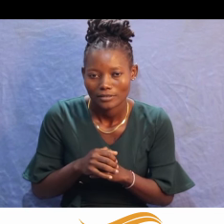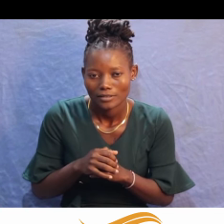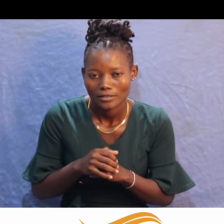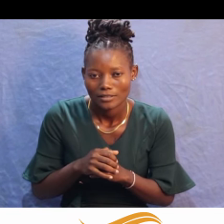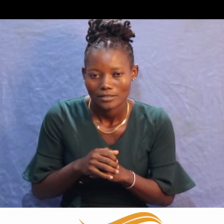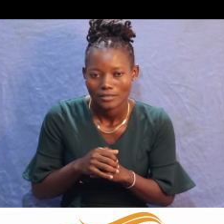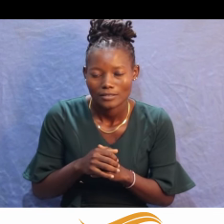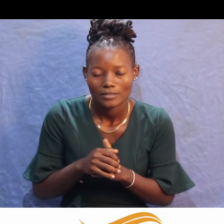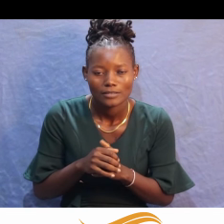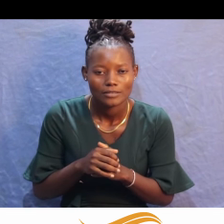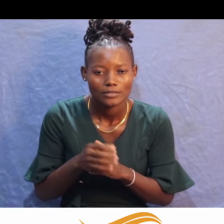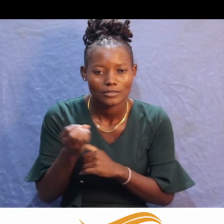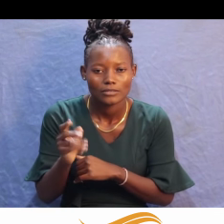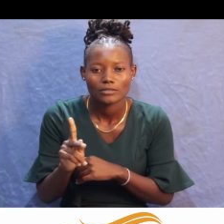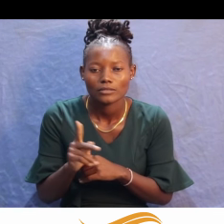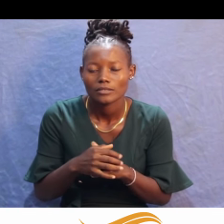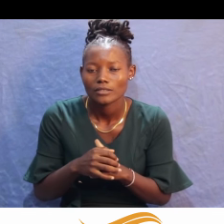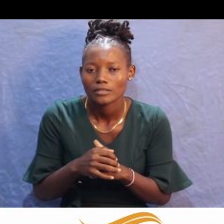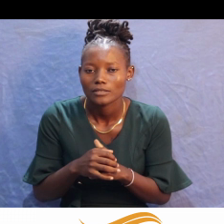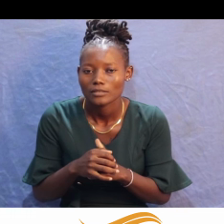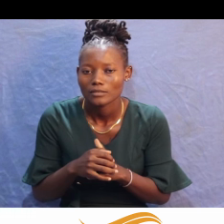at a college, my